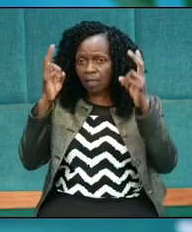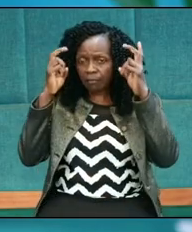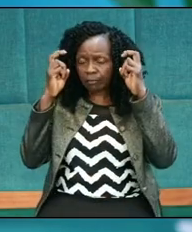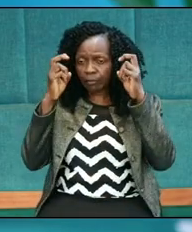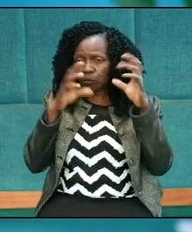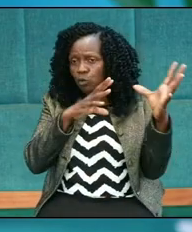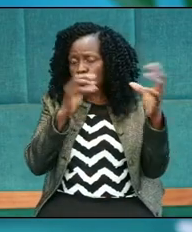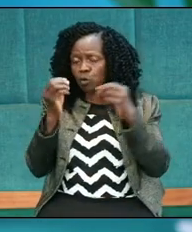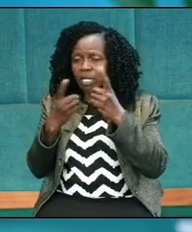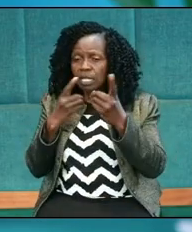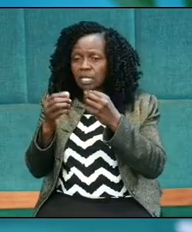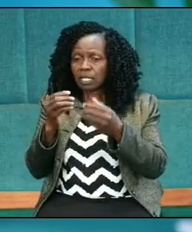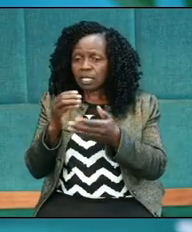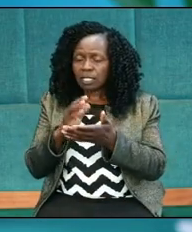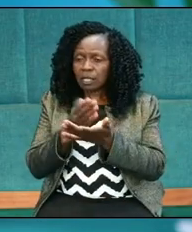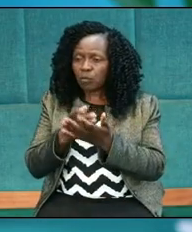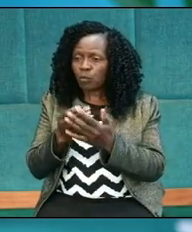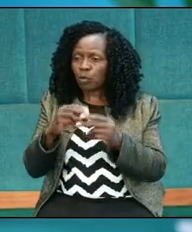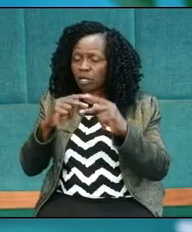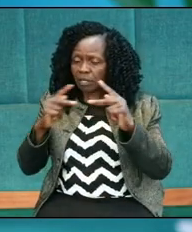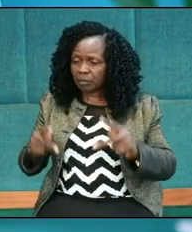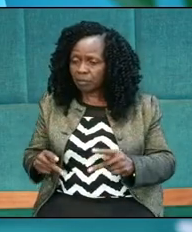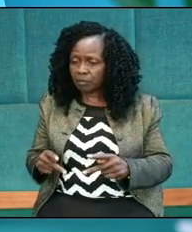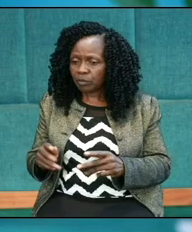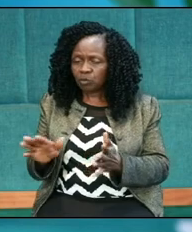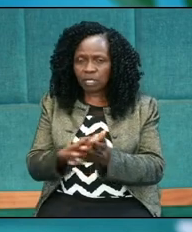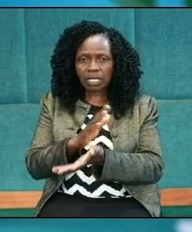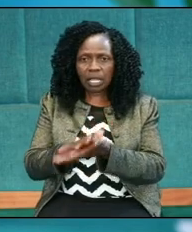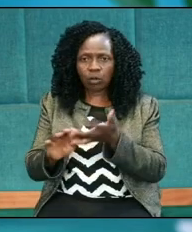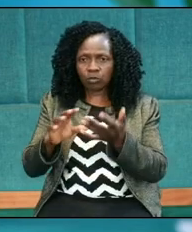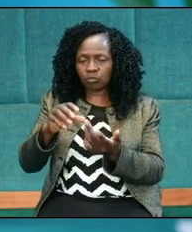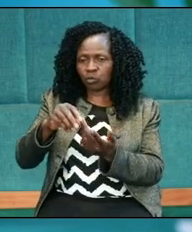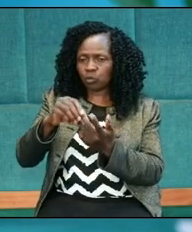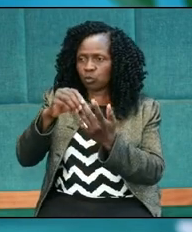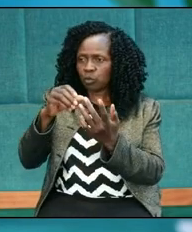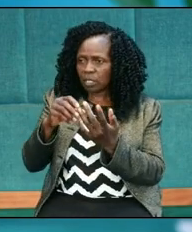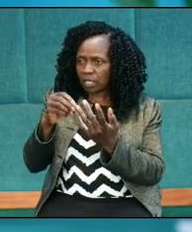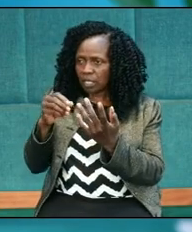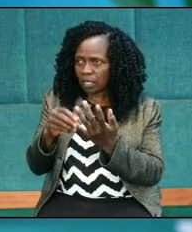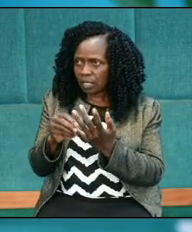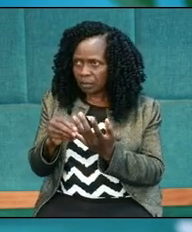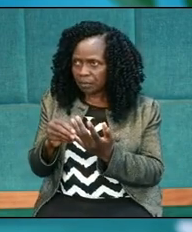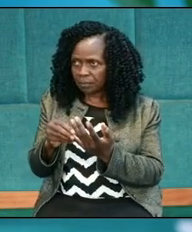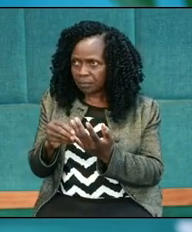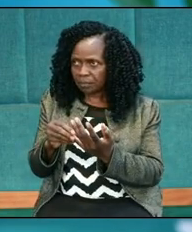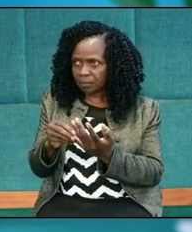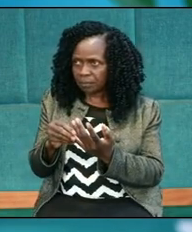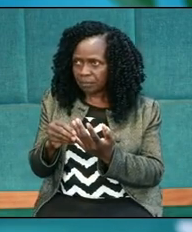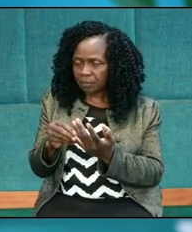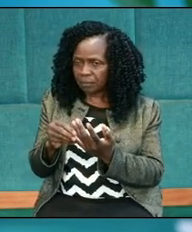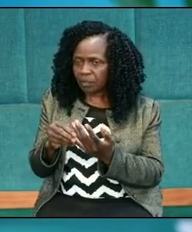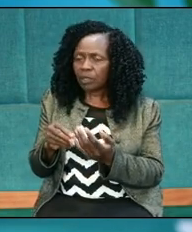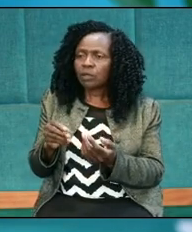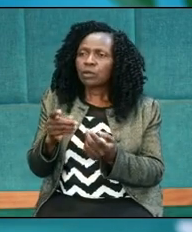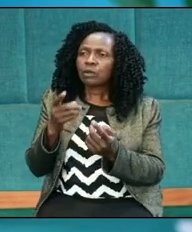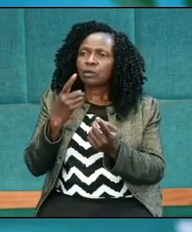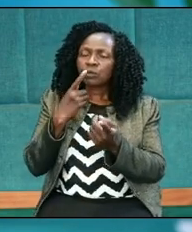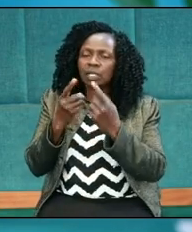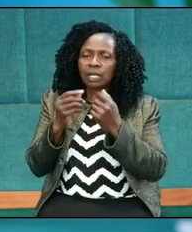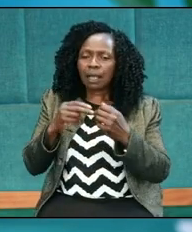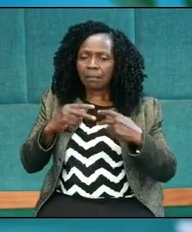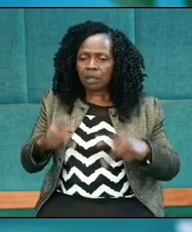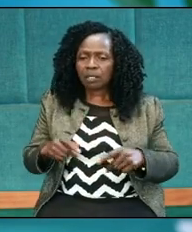somebody without choosing, and we have people who have what we call oral diarrhea. You know, you tell somebody about your